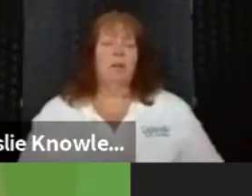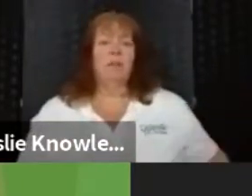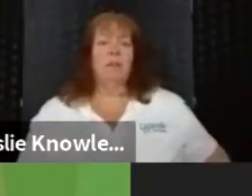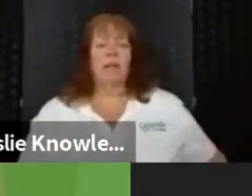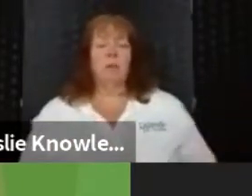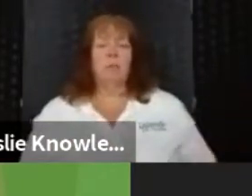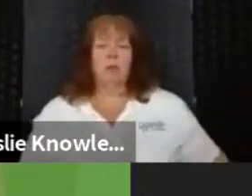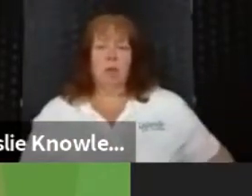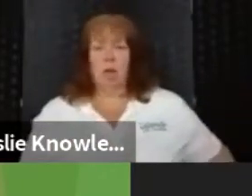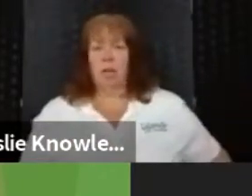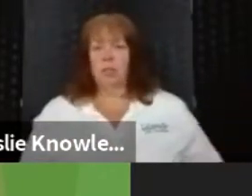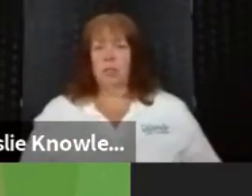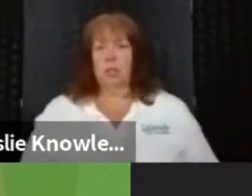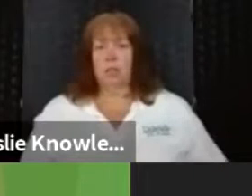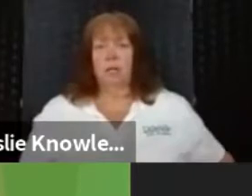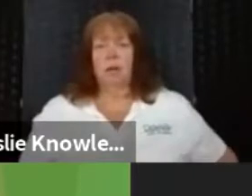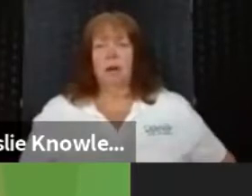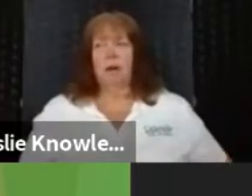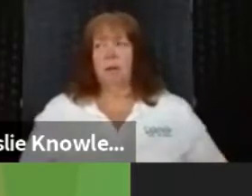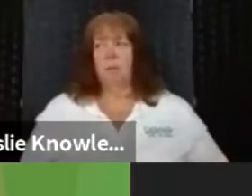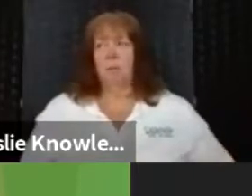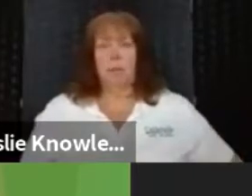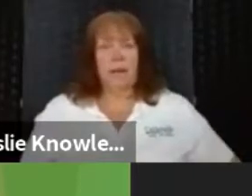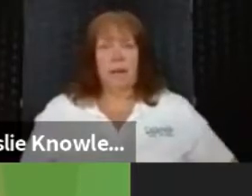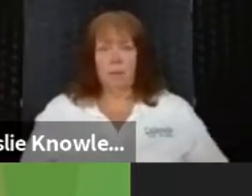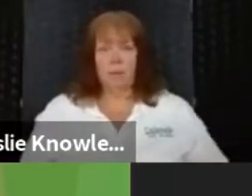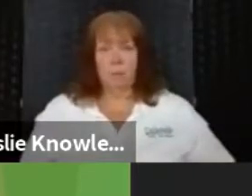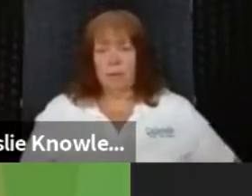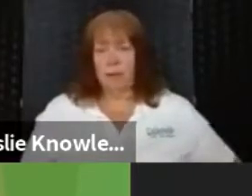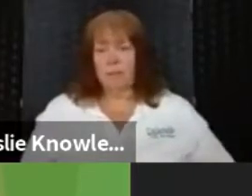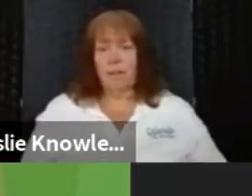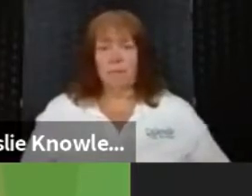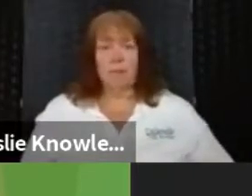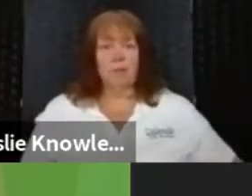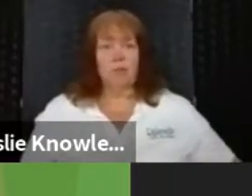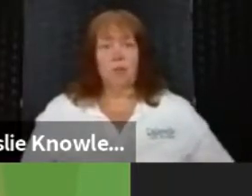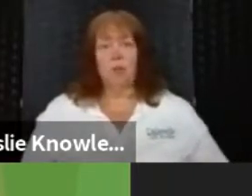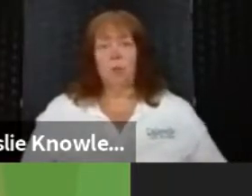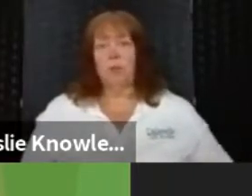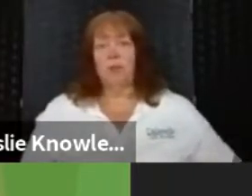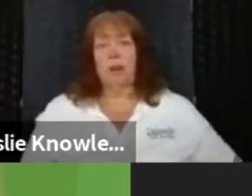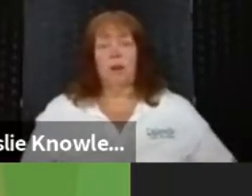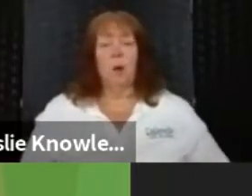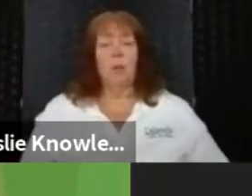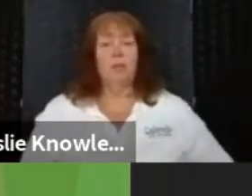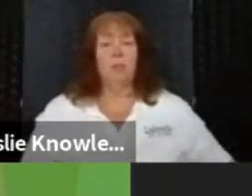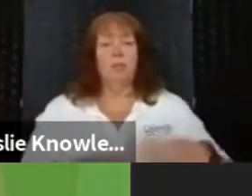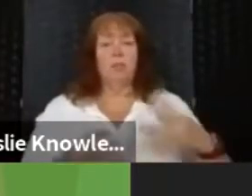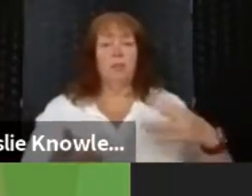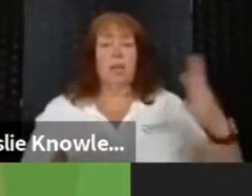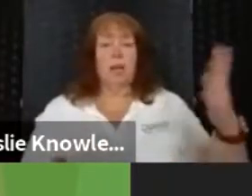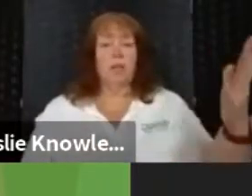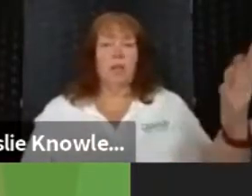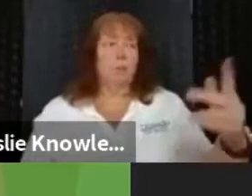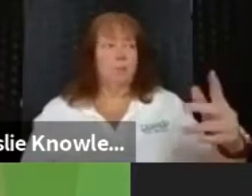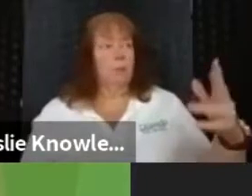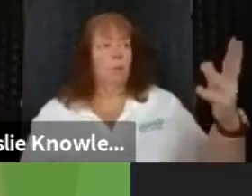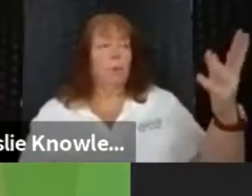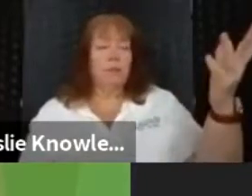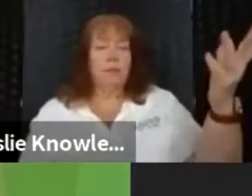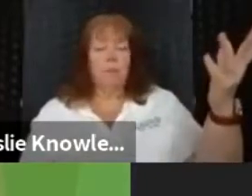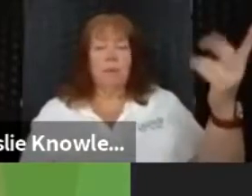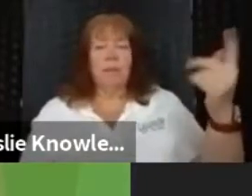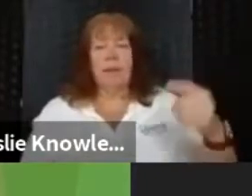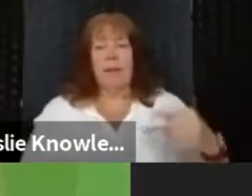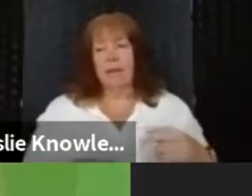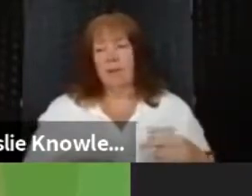Delgado is a commuter college, we have to take advantage of students when they're there. We don't want students to have to come